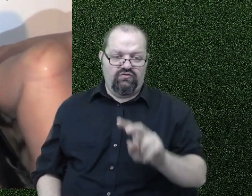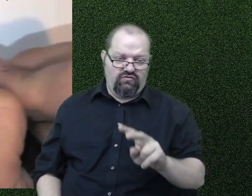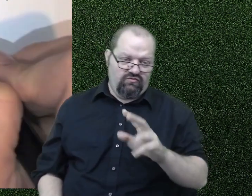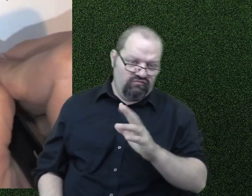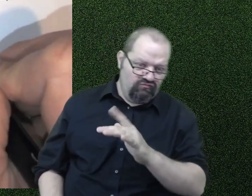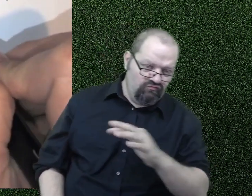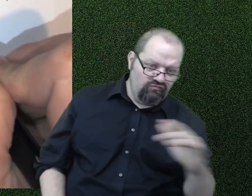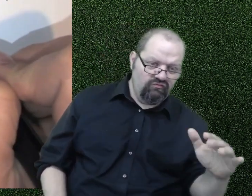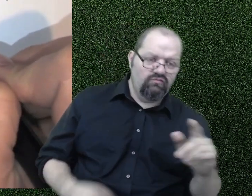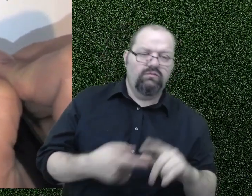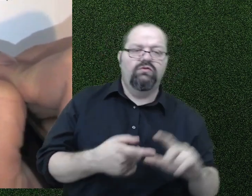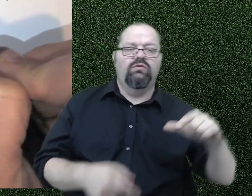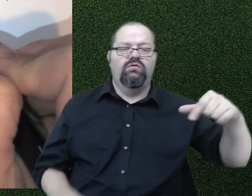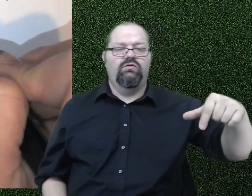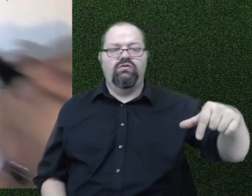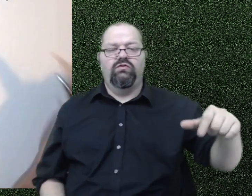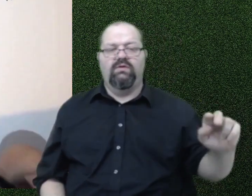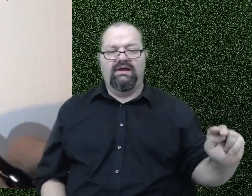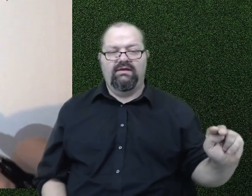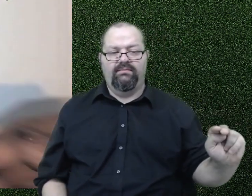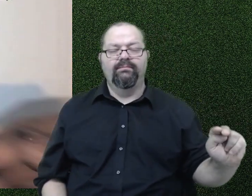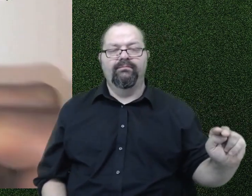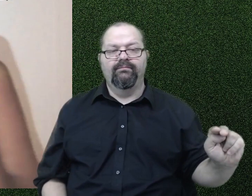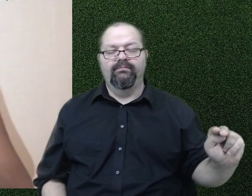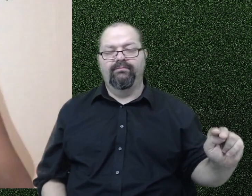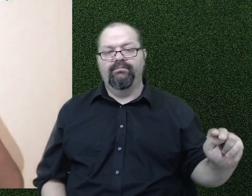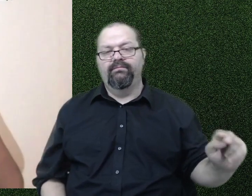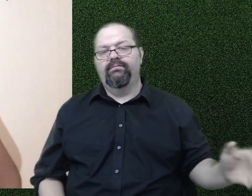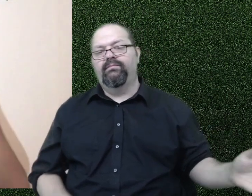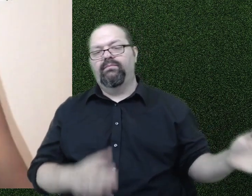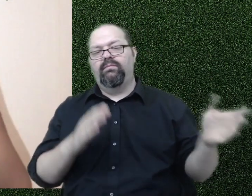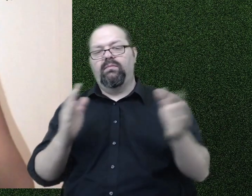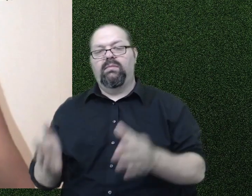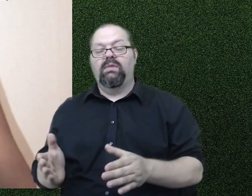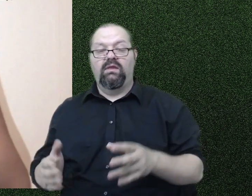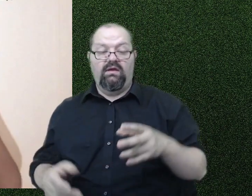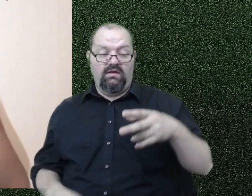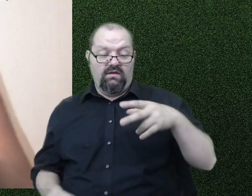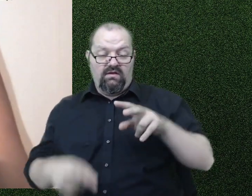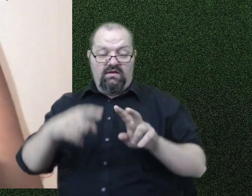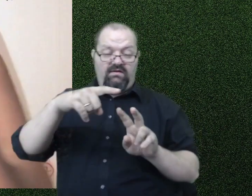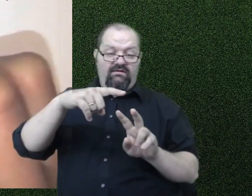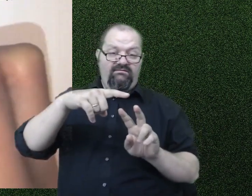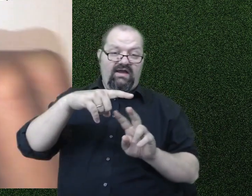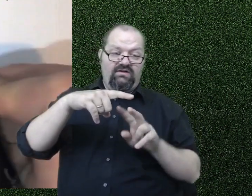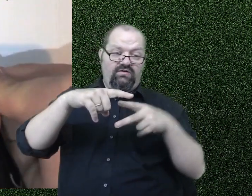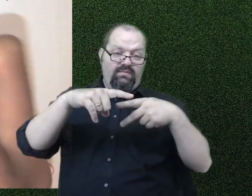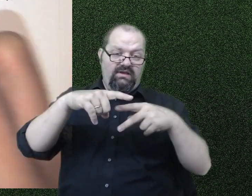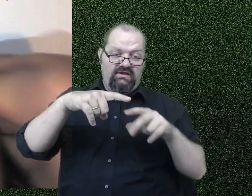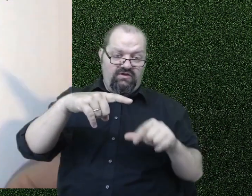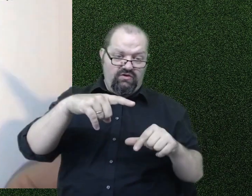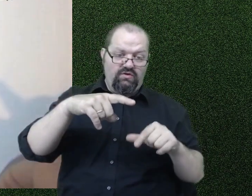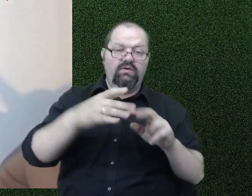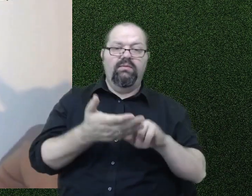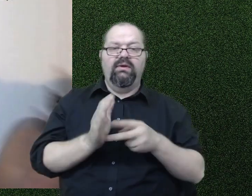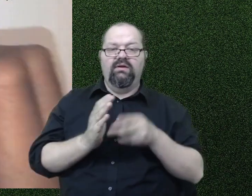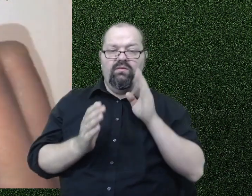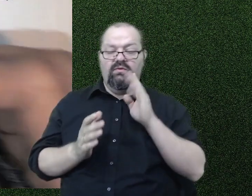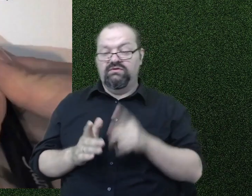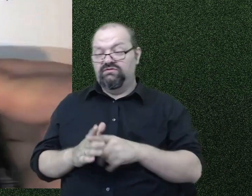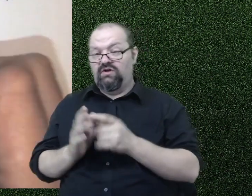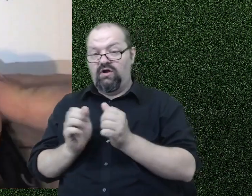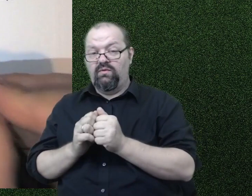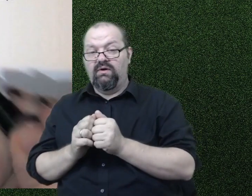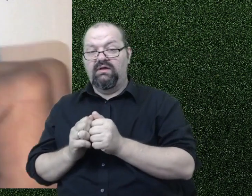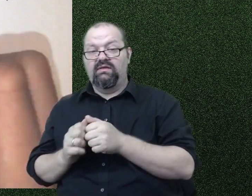Q2, all the way through Qn. So the vector PQ starts at Q and ends, or